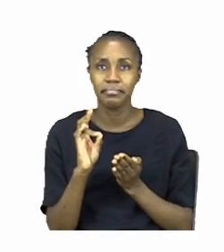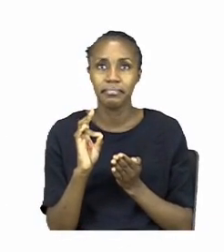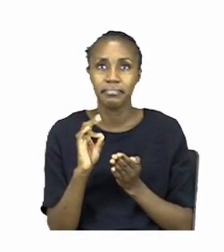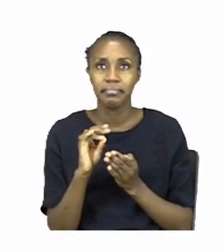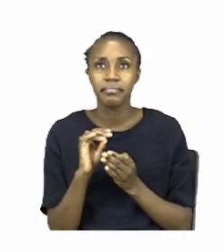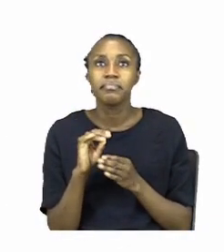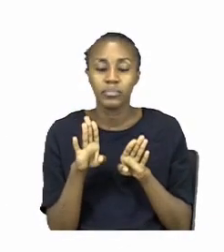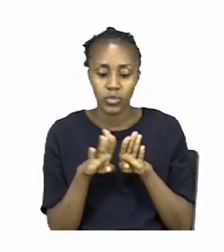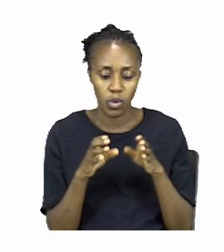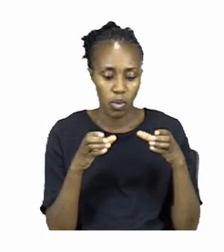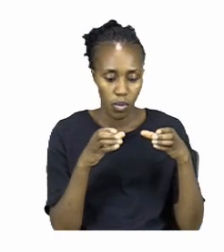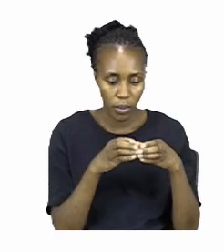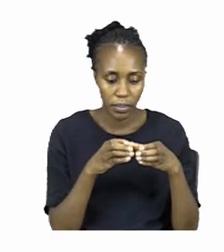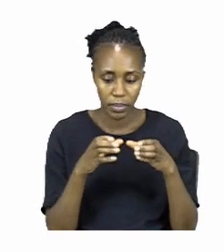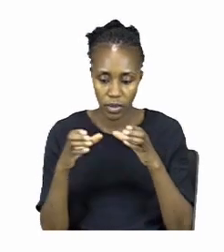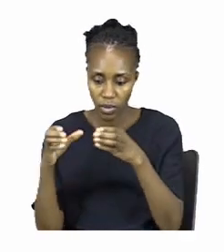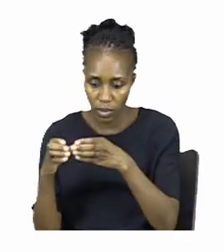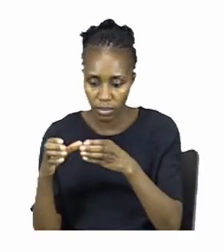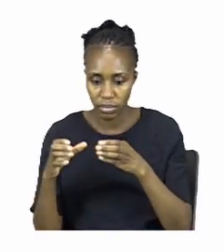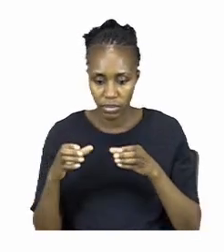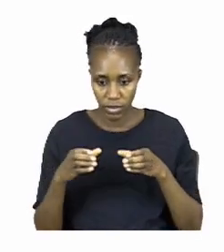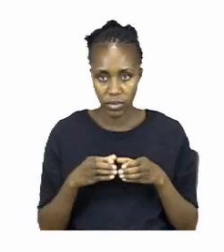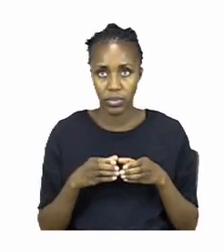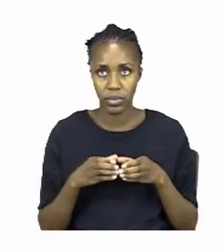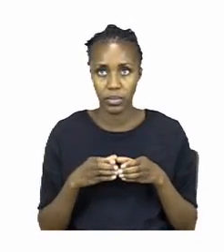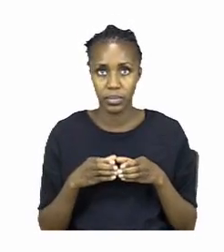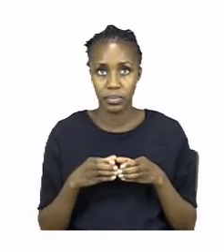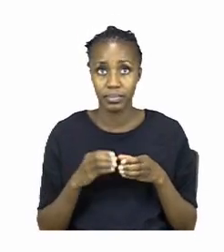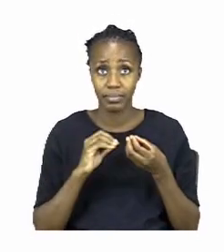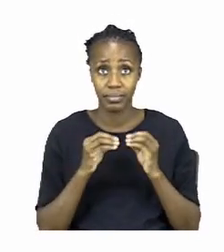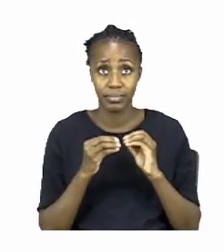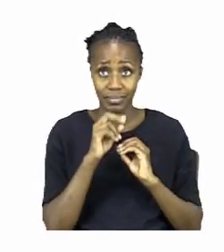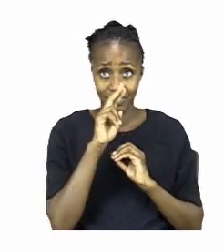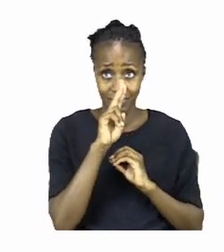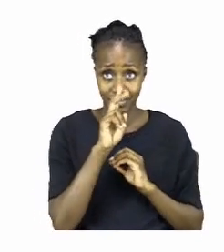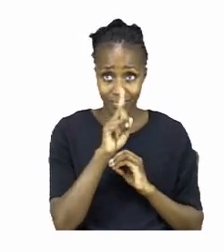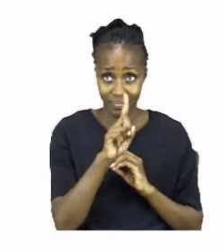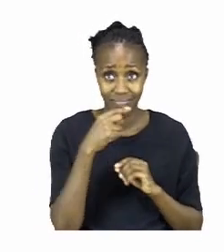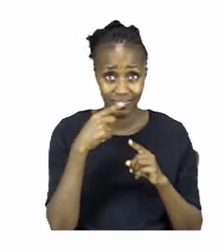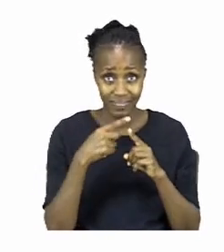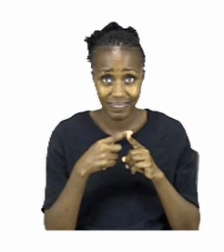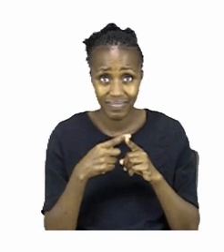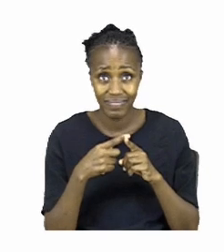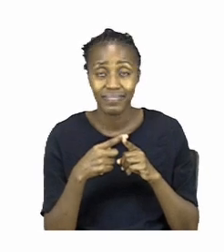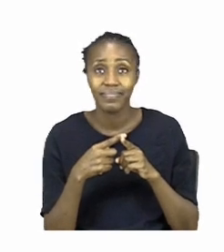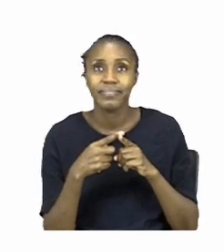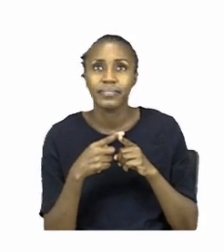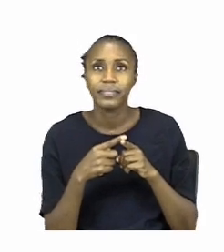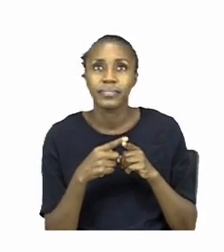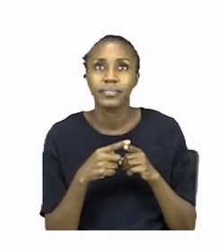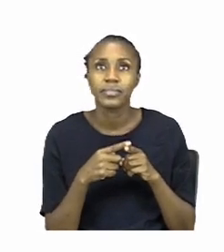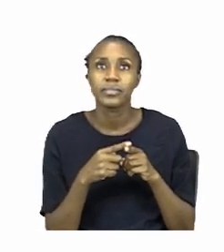doing grouping. Now here it says for number 1, group the following shapes for each